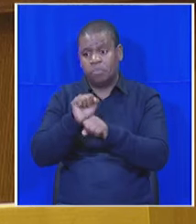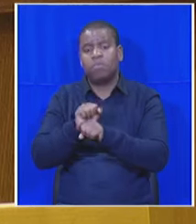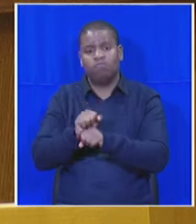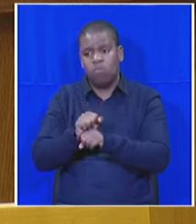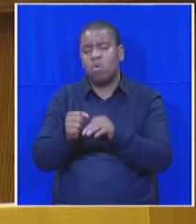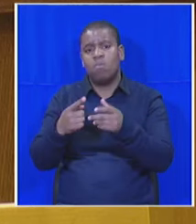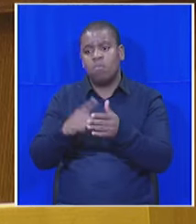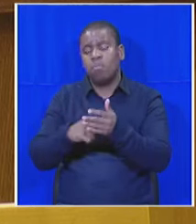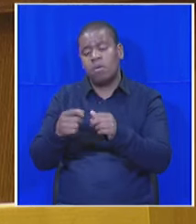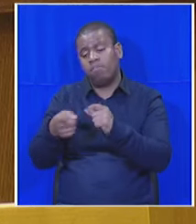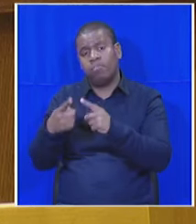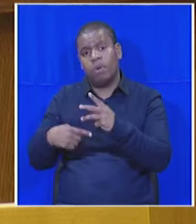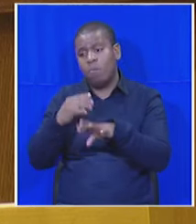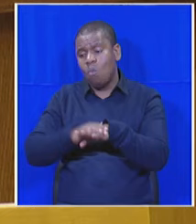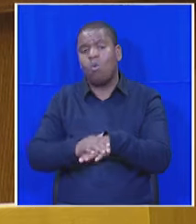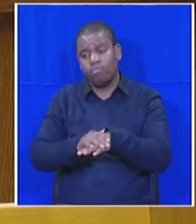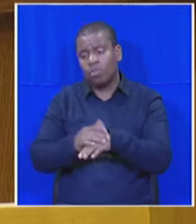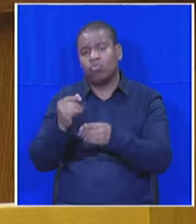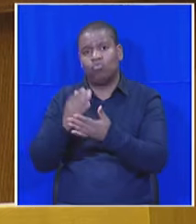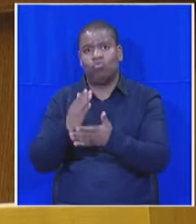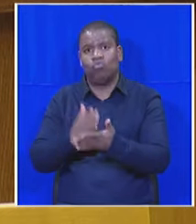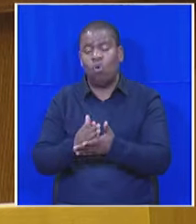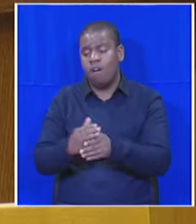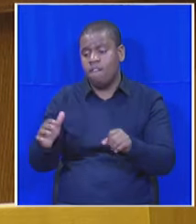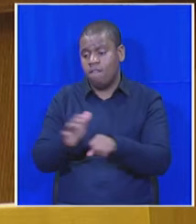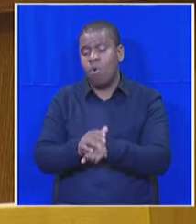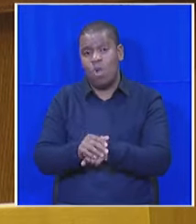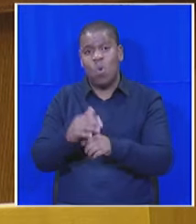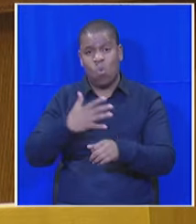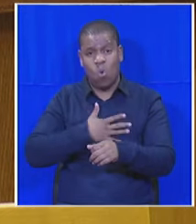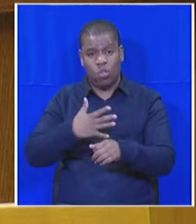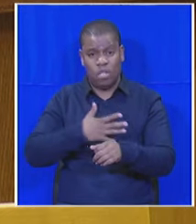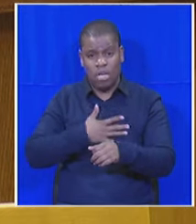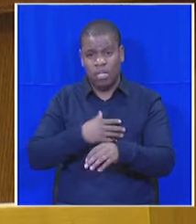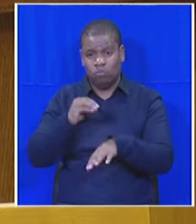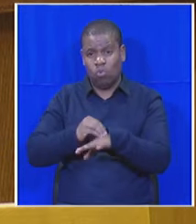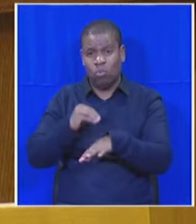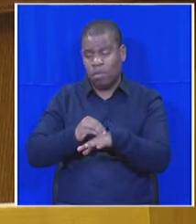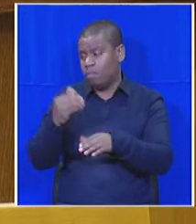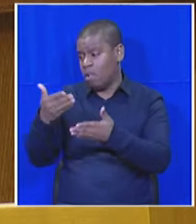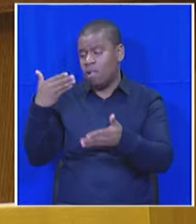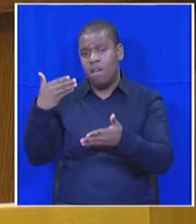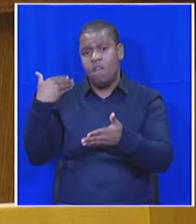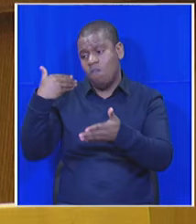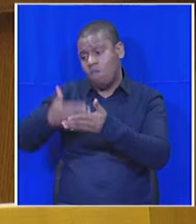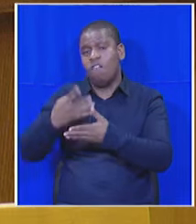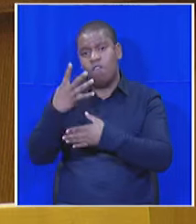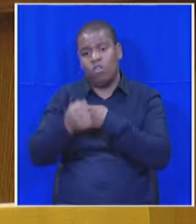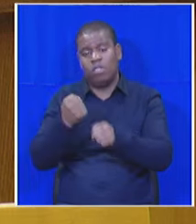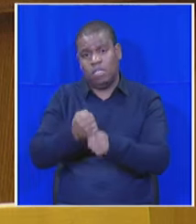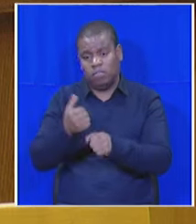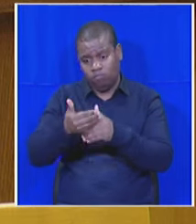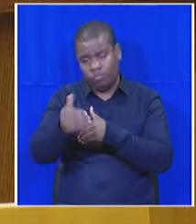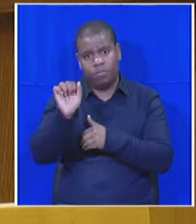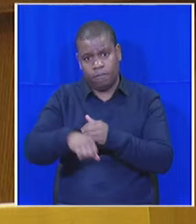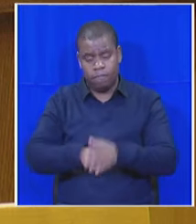of infrastructure to avoid a full-scale water crisis over the next 4 years. 627